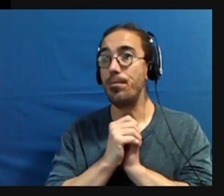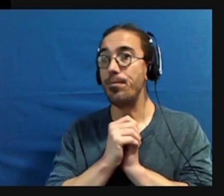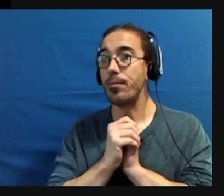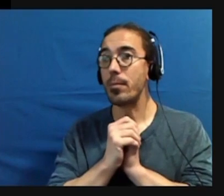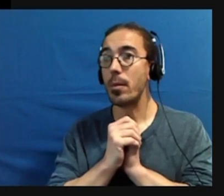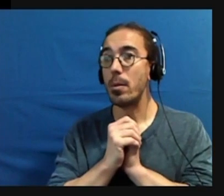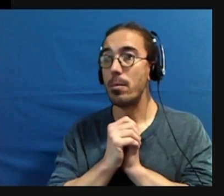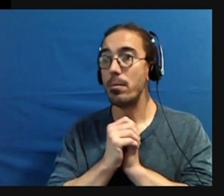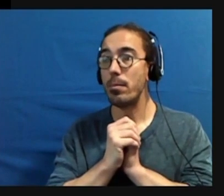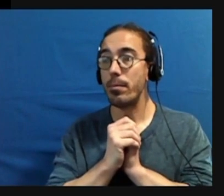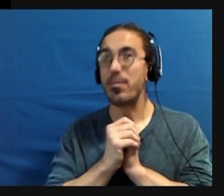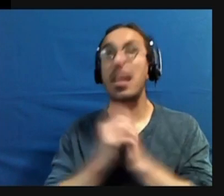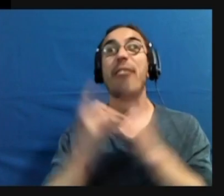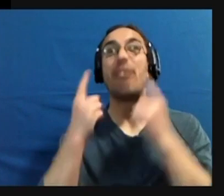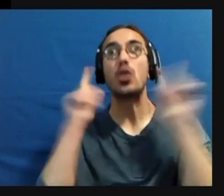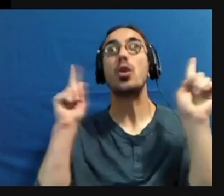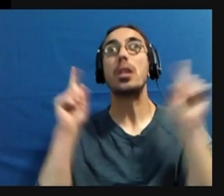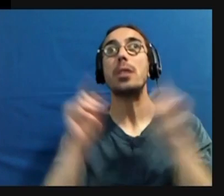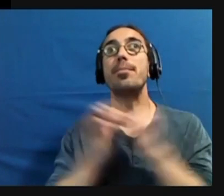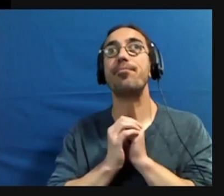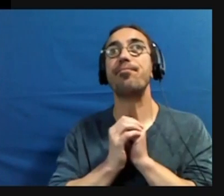at least eventually.